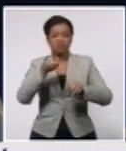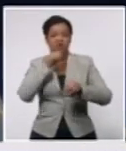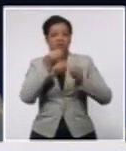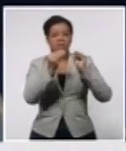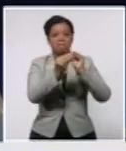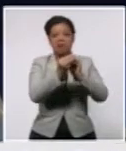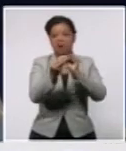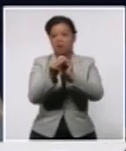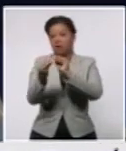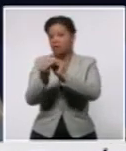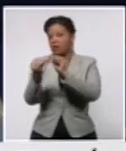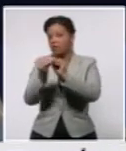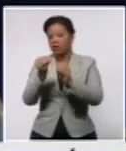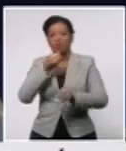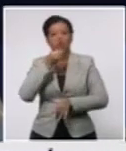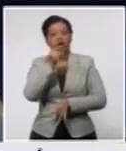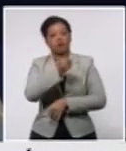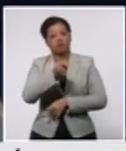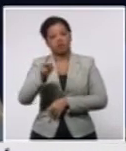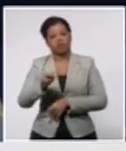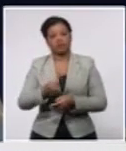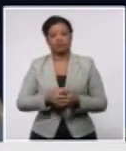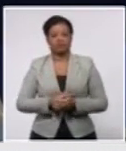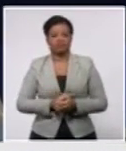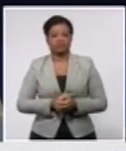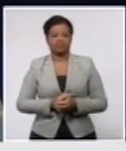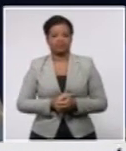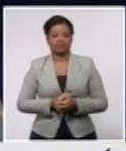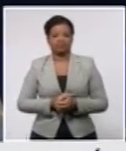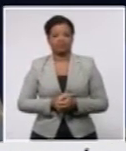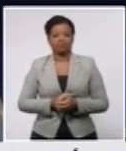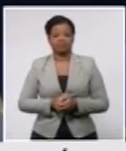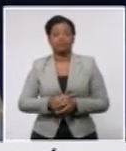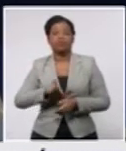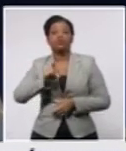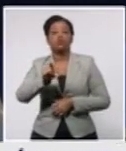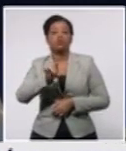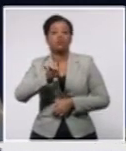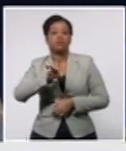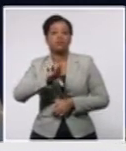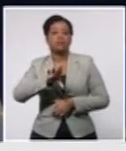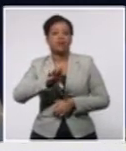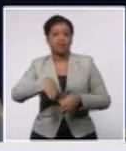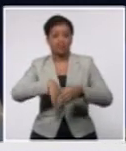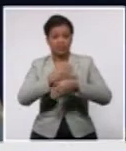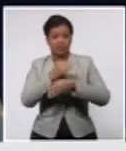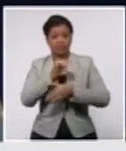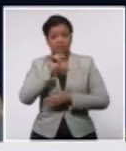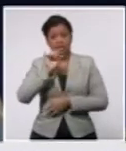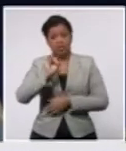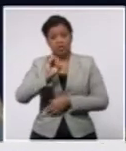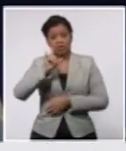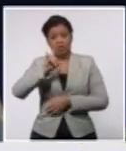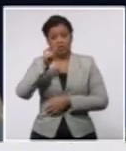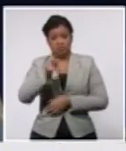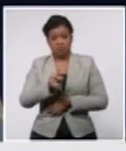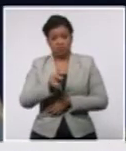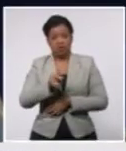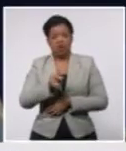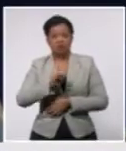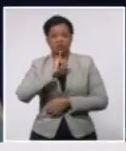no symptoms, no manifestation. However, its carriers spread the disease. Of